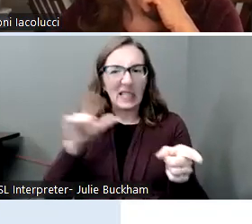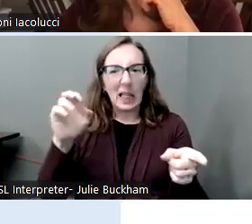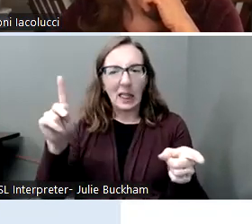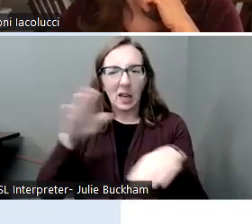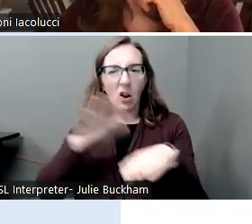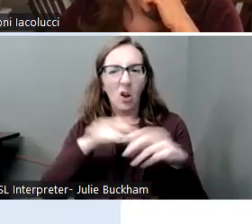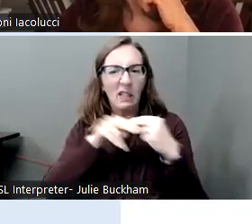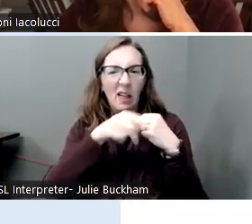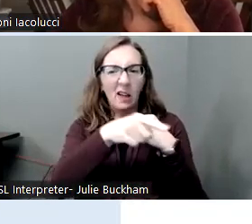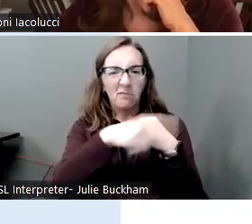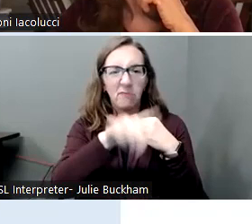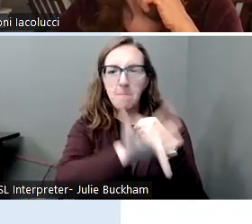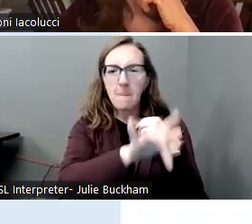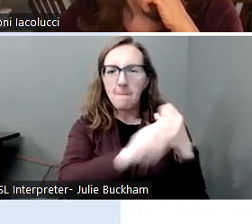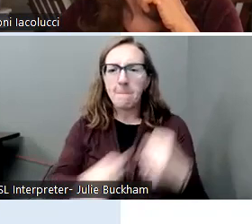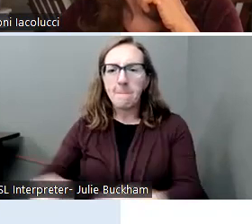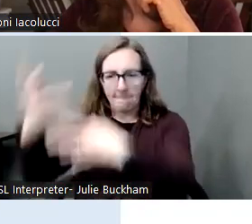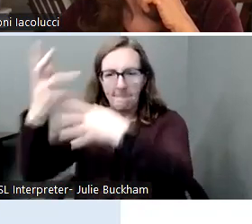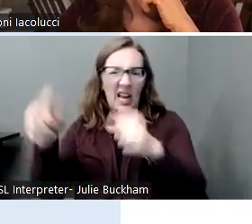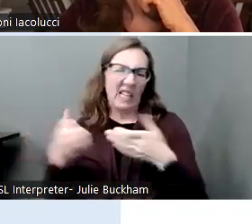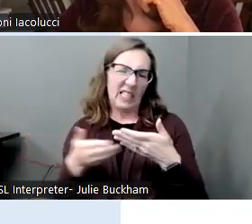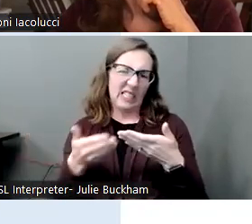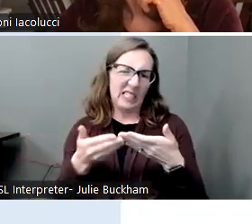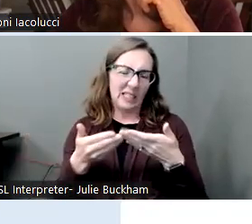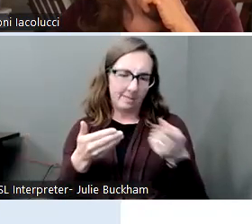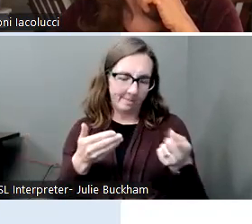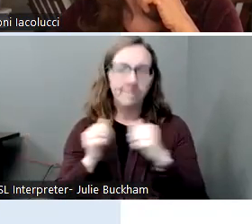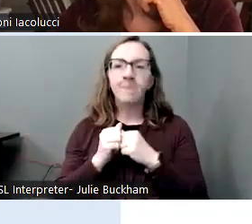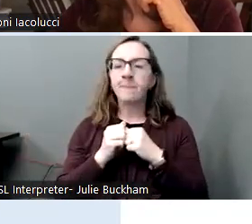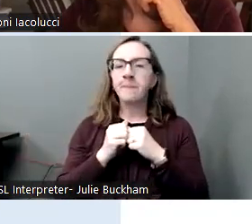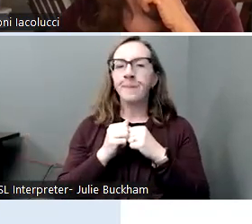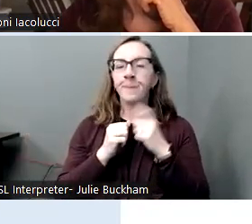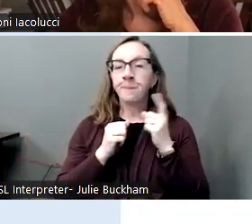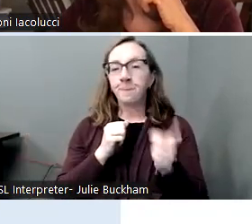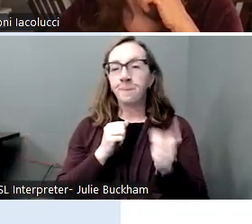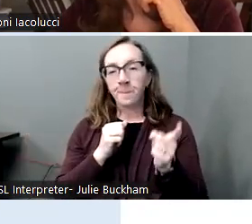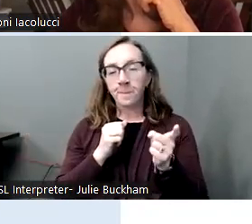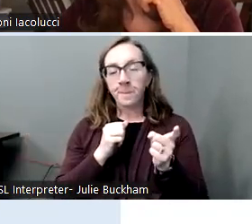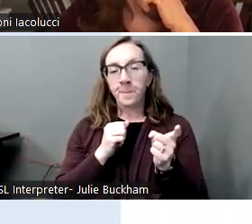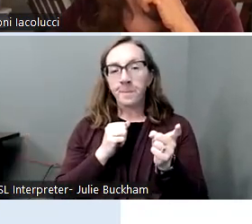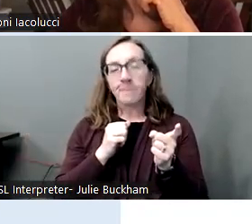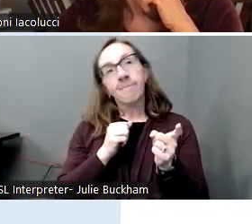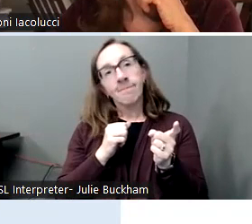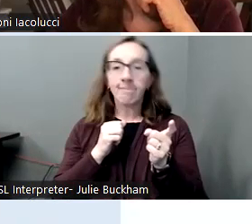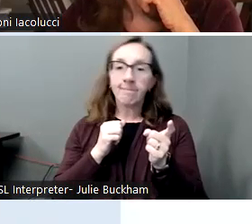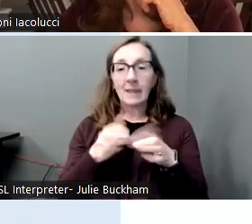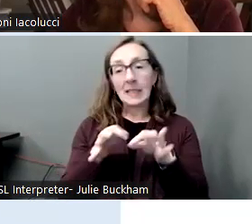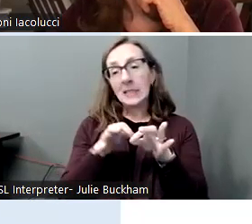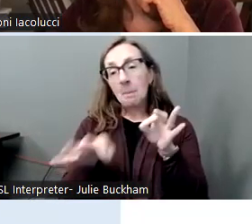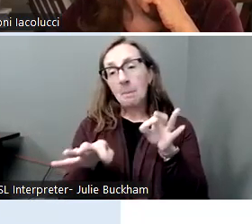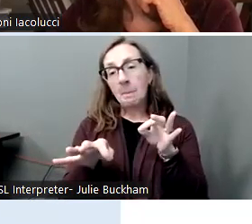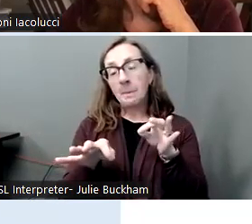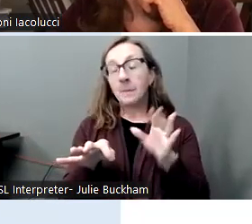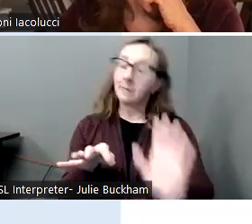that page on their website very easily. And basically, this is pretty simple.